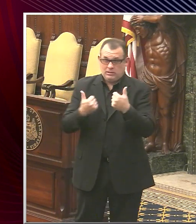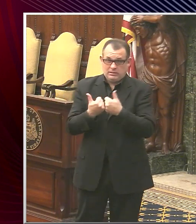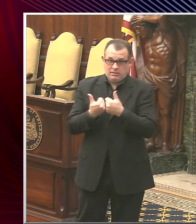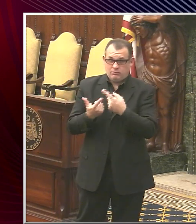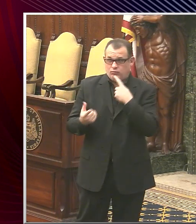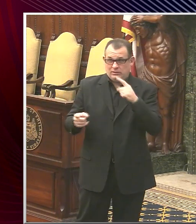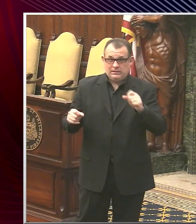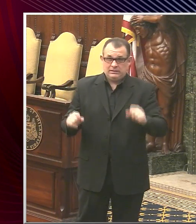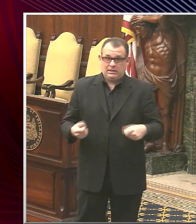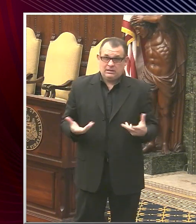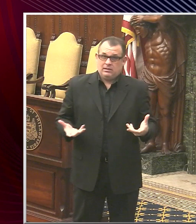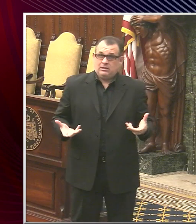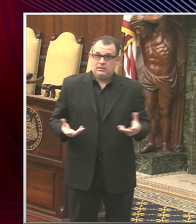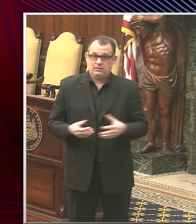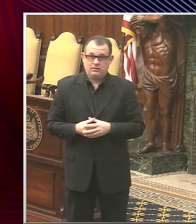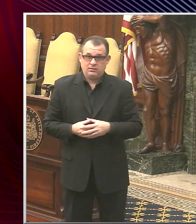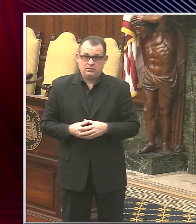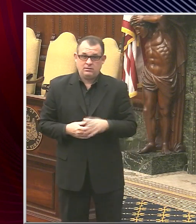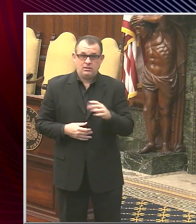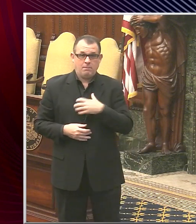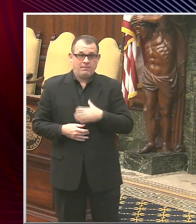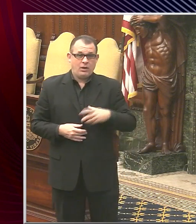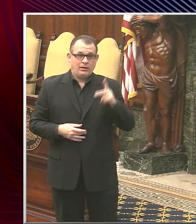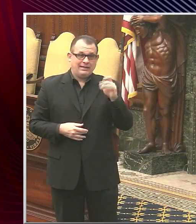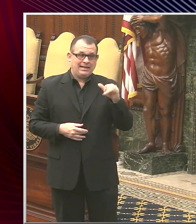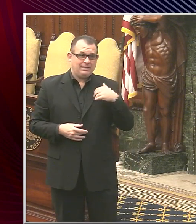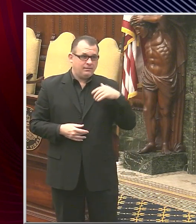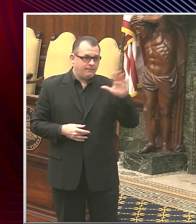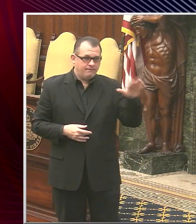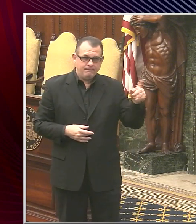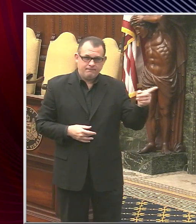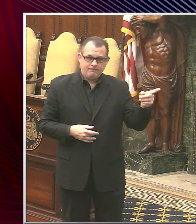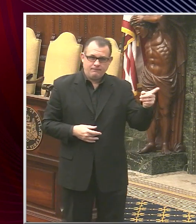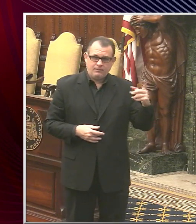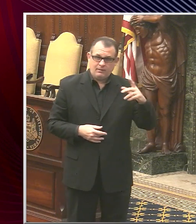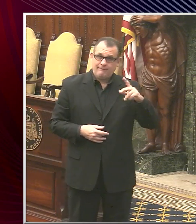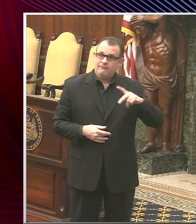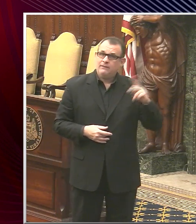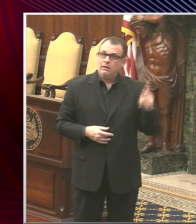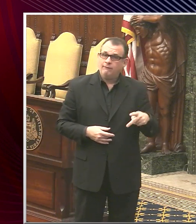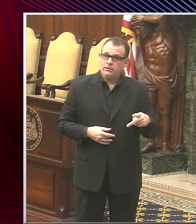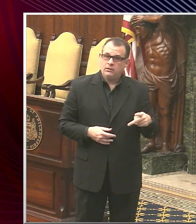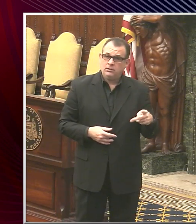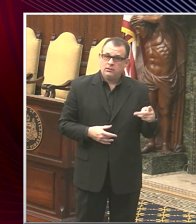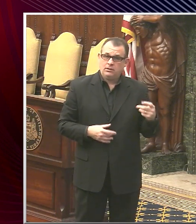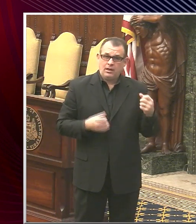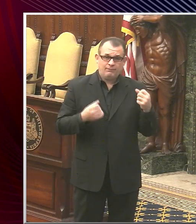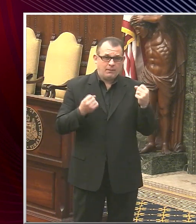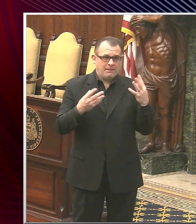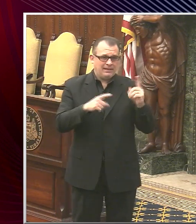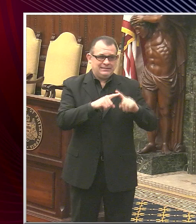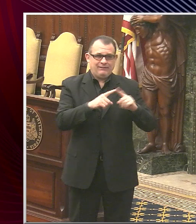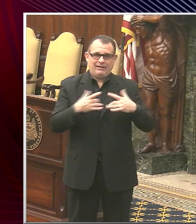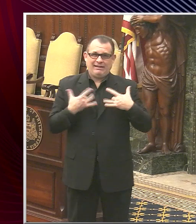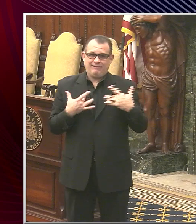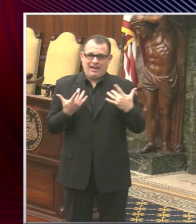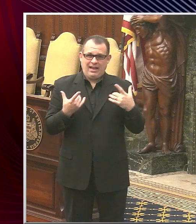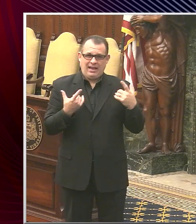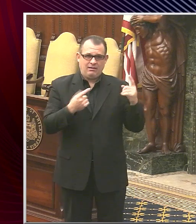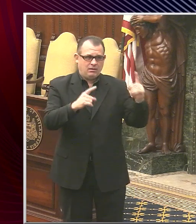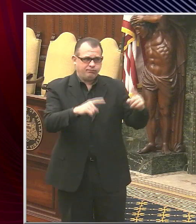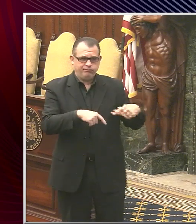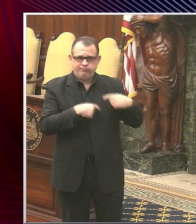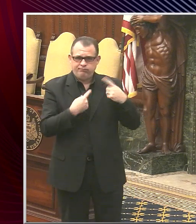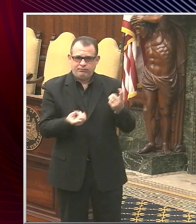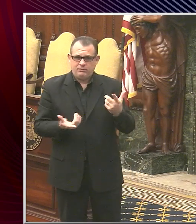and this one's for Mayor Kenny. As you know, Philadelphia gets to host a lot of interesting events over the years. As one of them is the